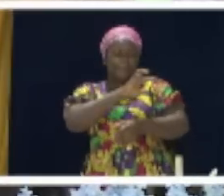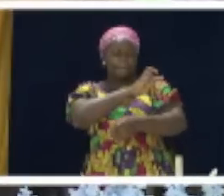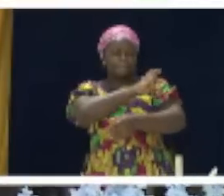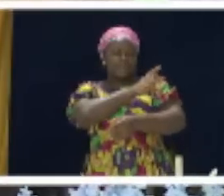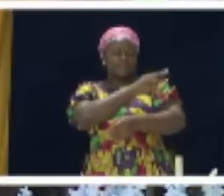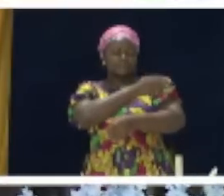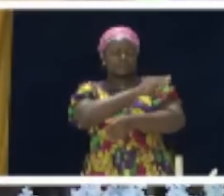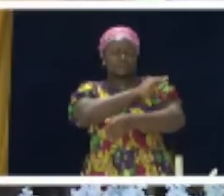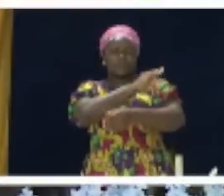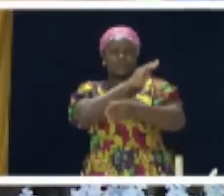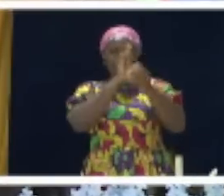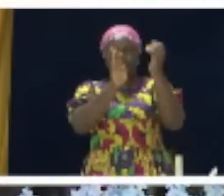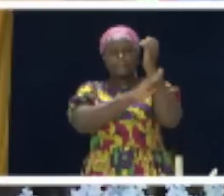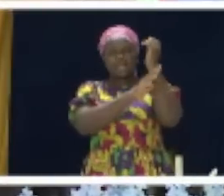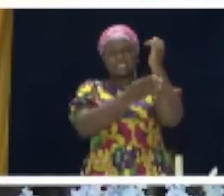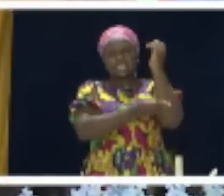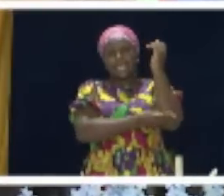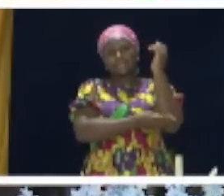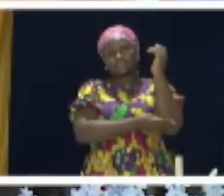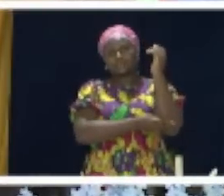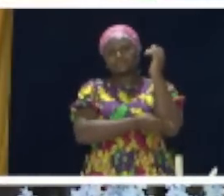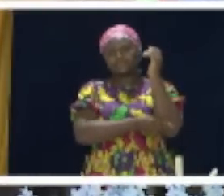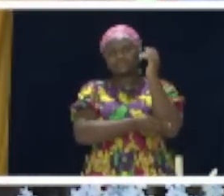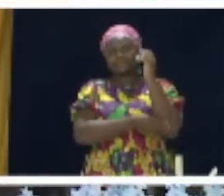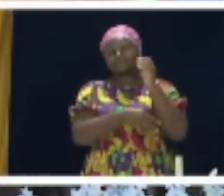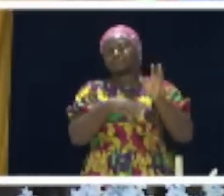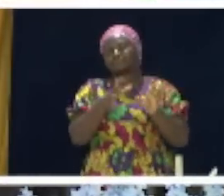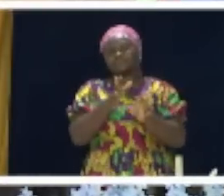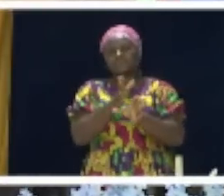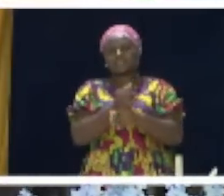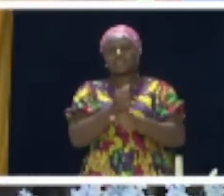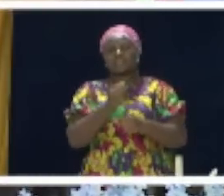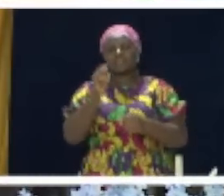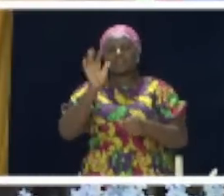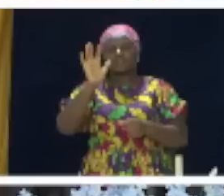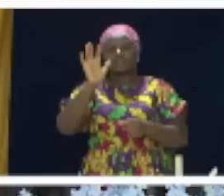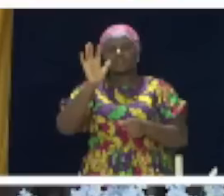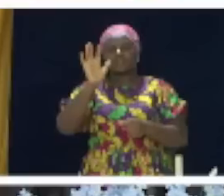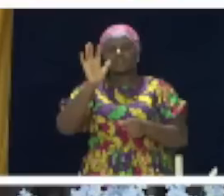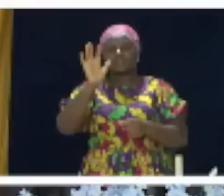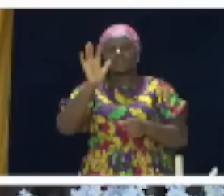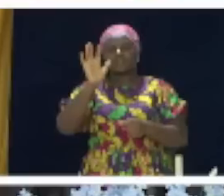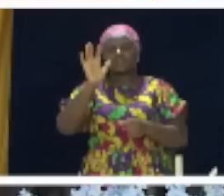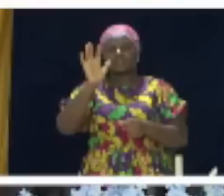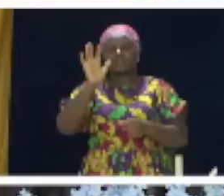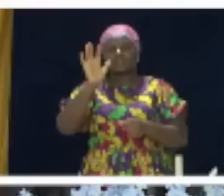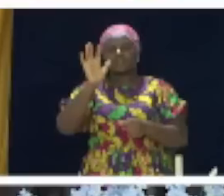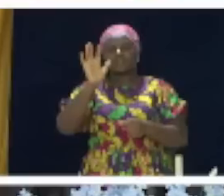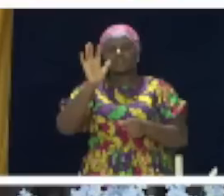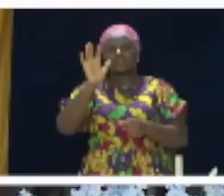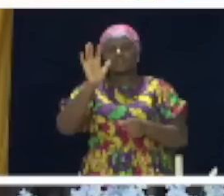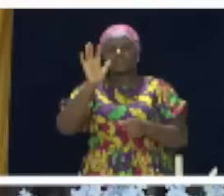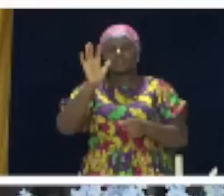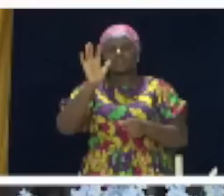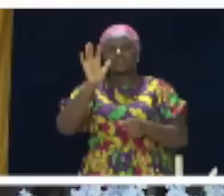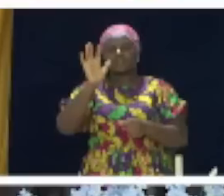and take your thanksgiving offering.